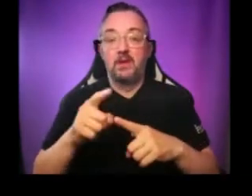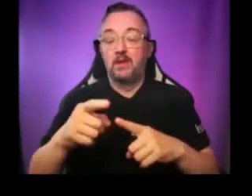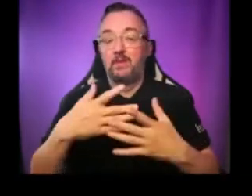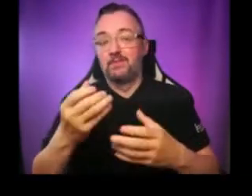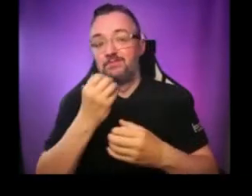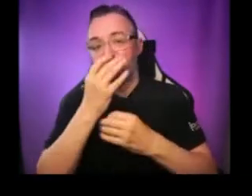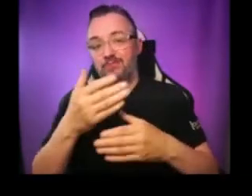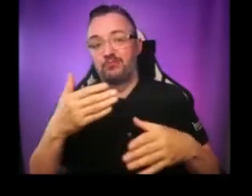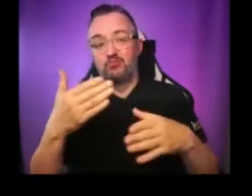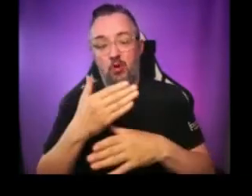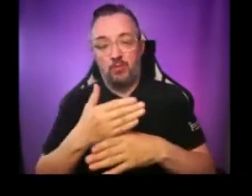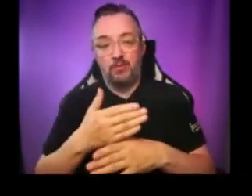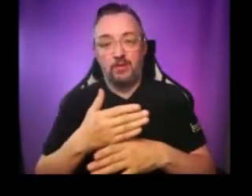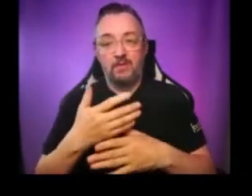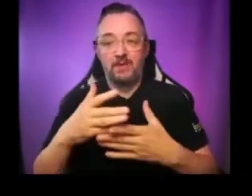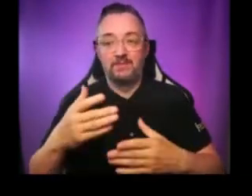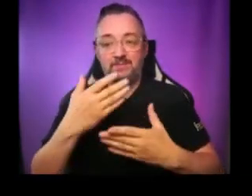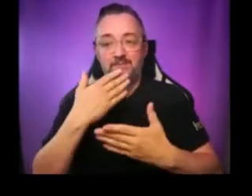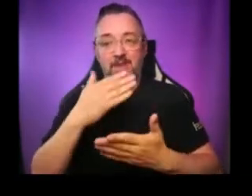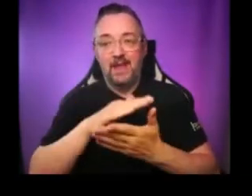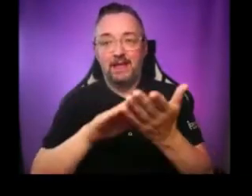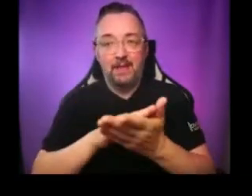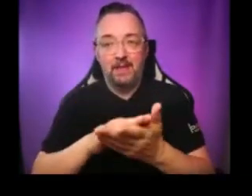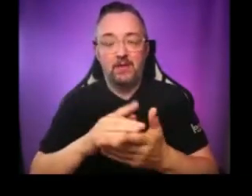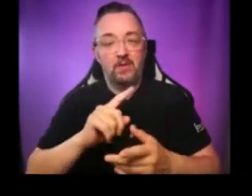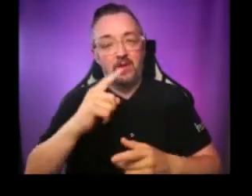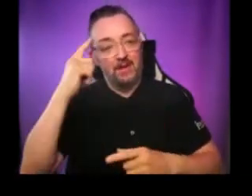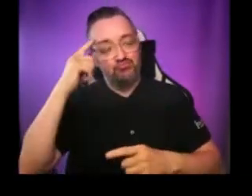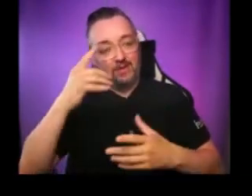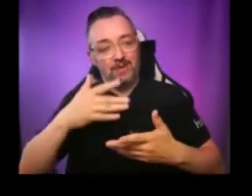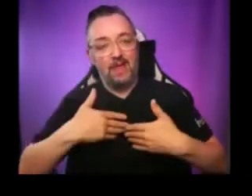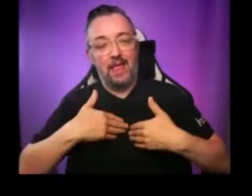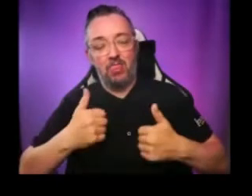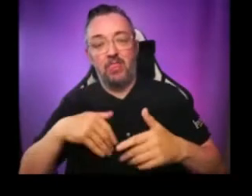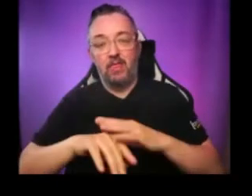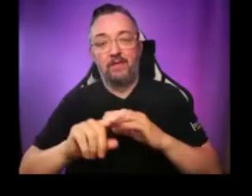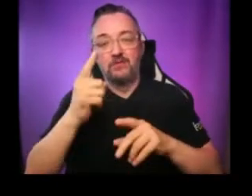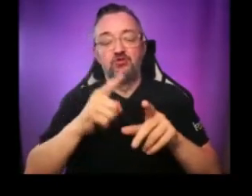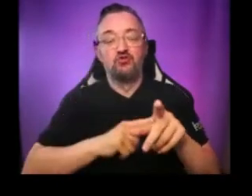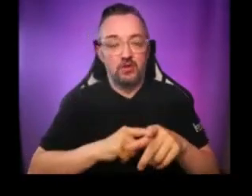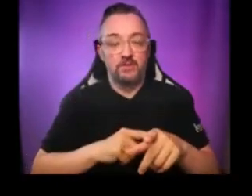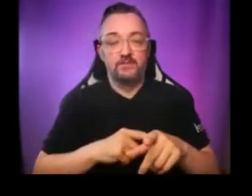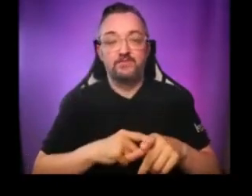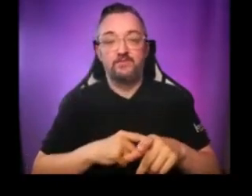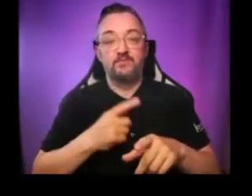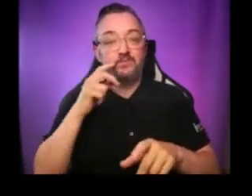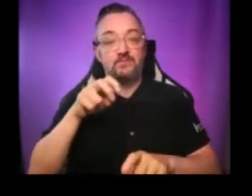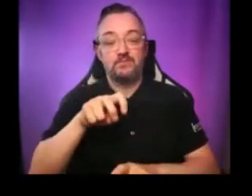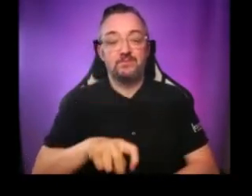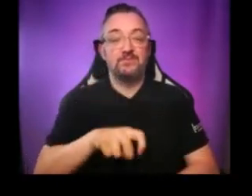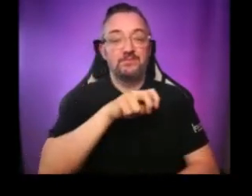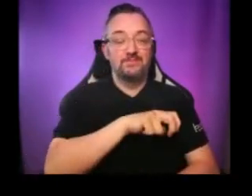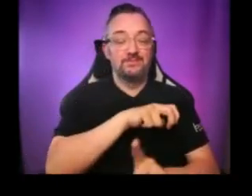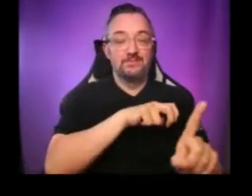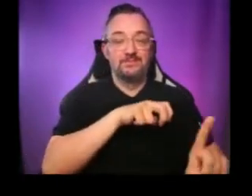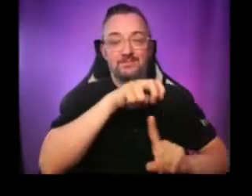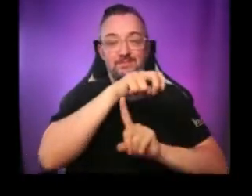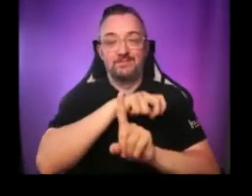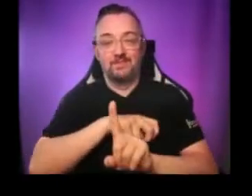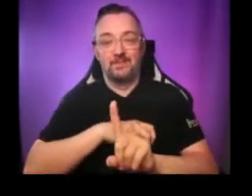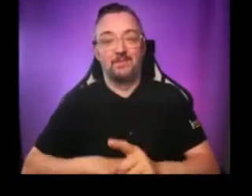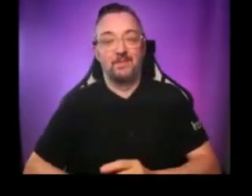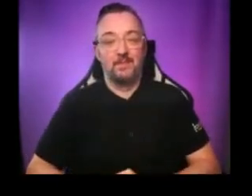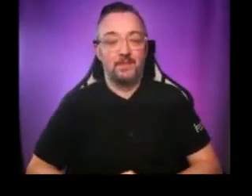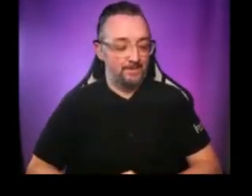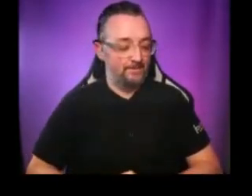job laying down the foundations for brain health in the first year. So I'll just step off the platform and allow Anna to come up and take it